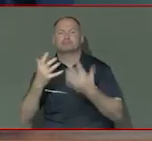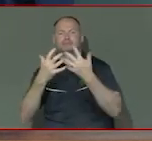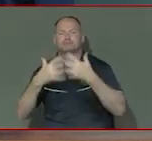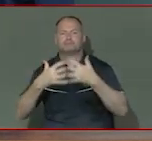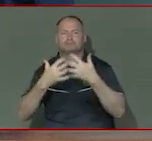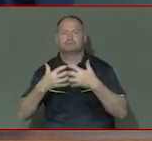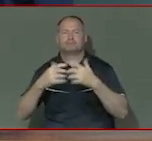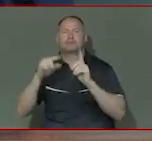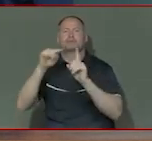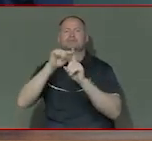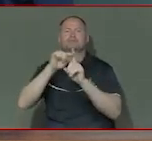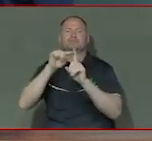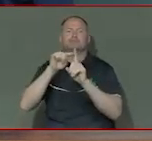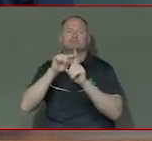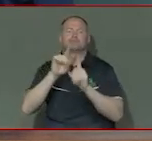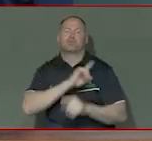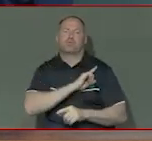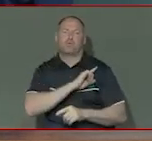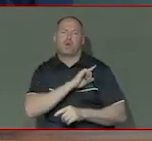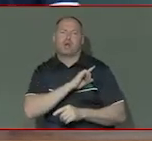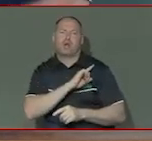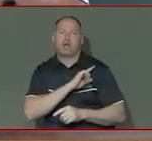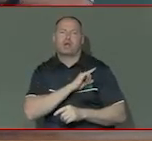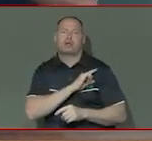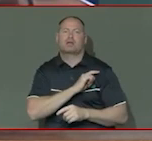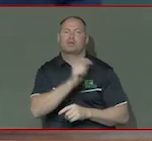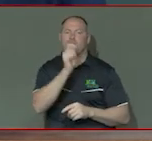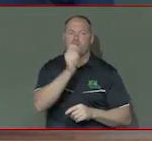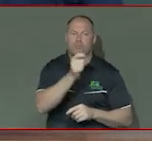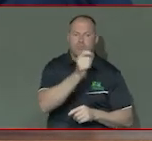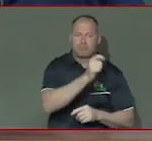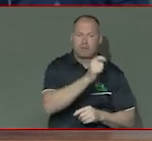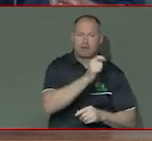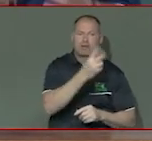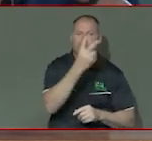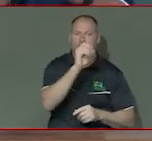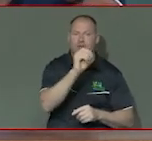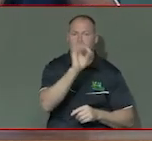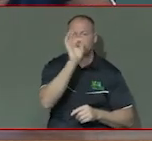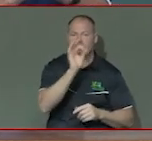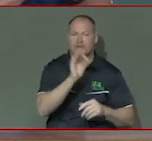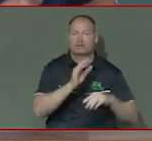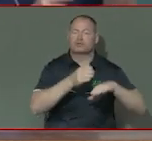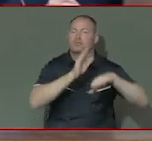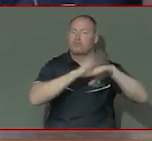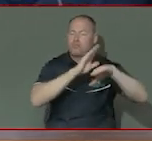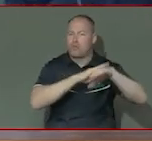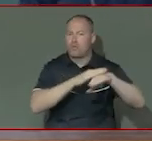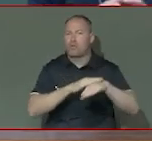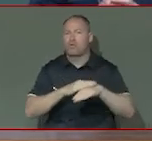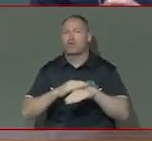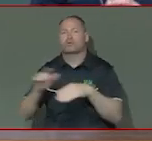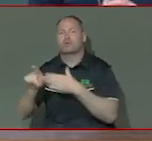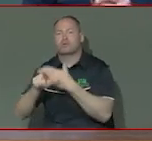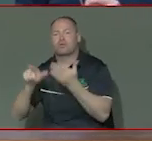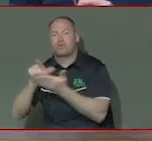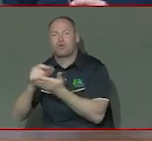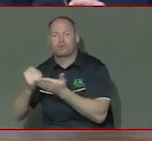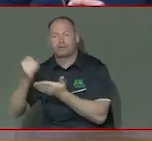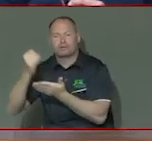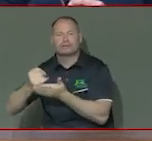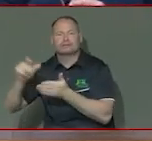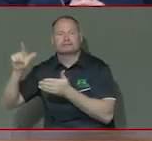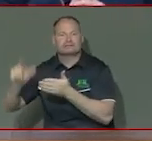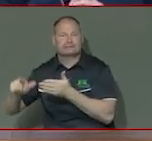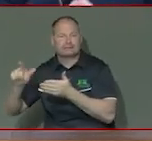than the interest rate on the loan. So that's 6 easy marks. And if you go and look through question number 3 in all the paper